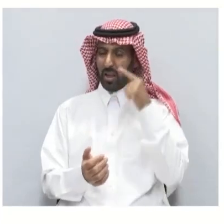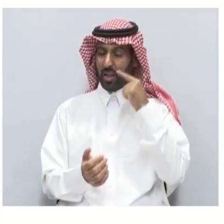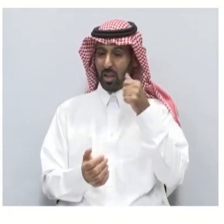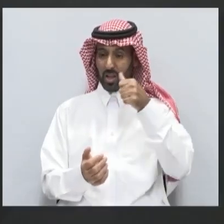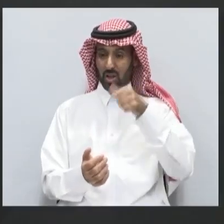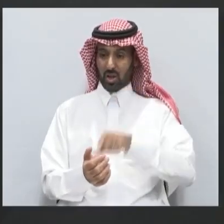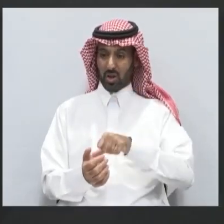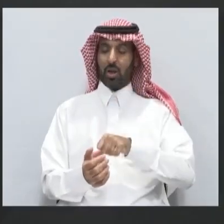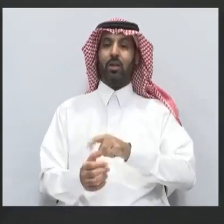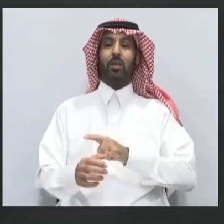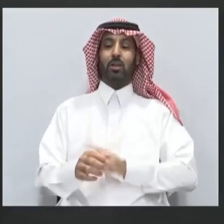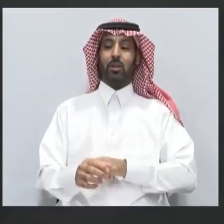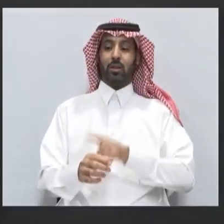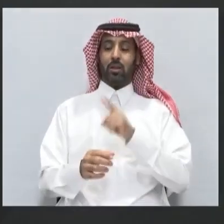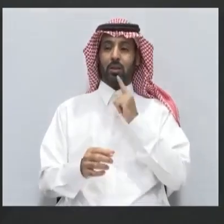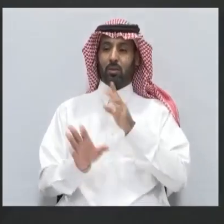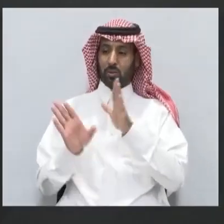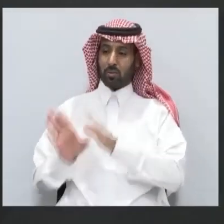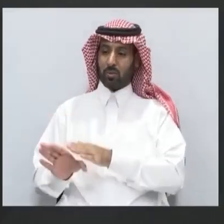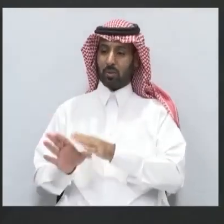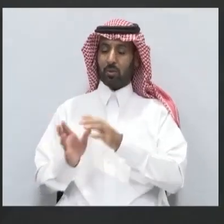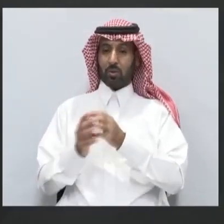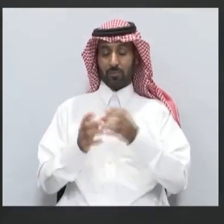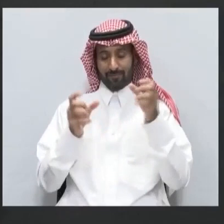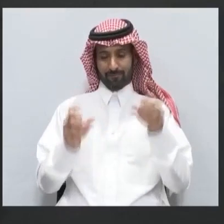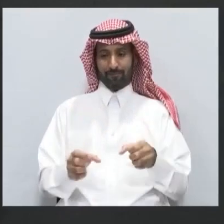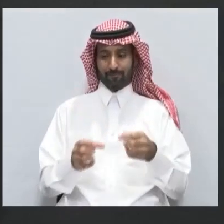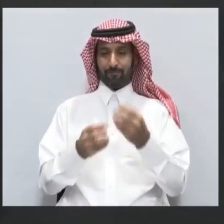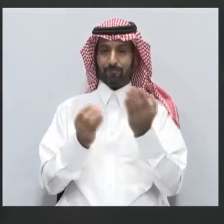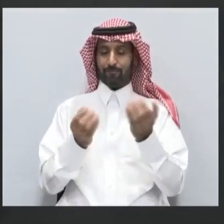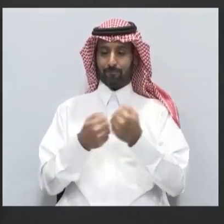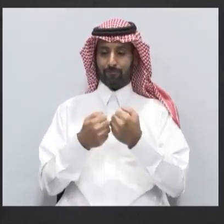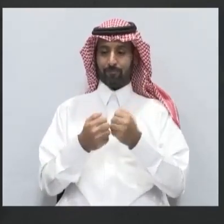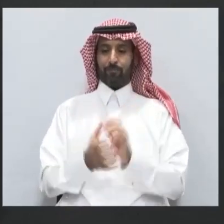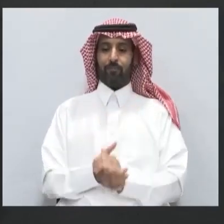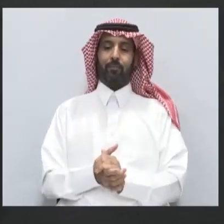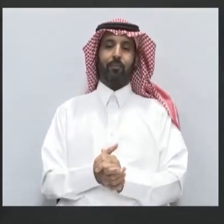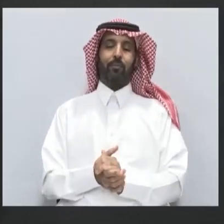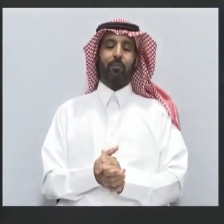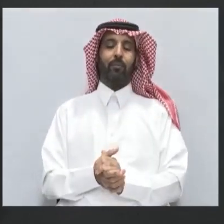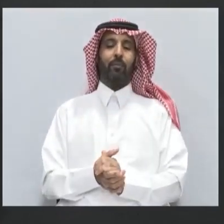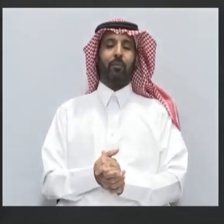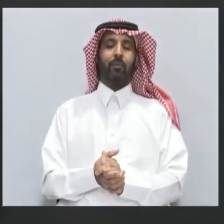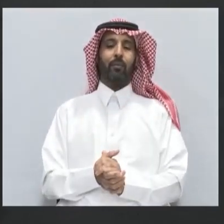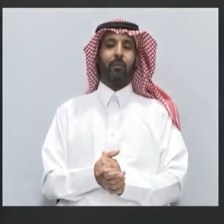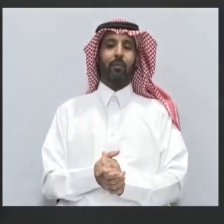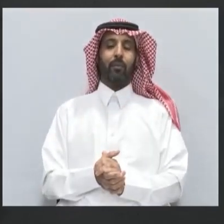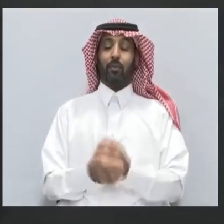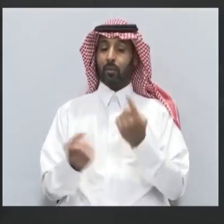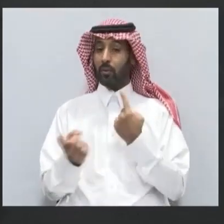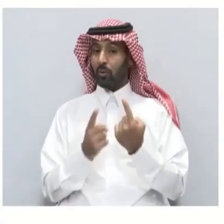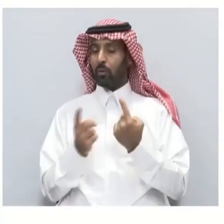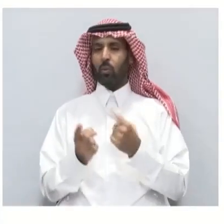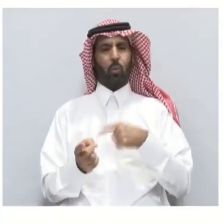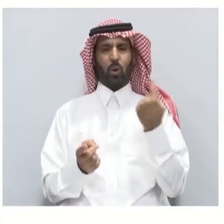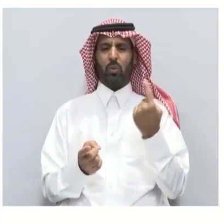sentence, the time that you'll be spending in prison or in jail. So discuss one